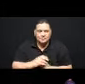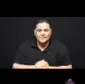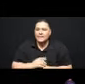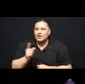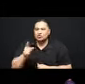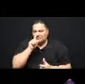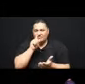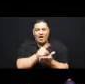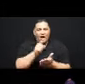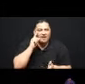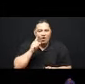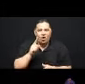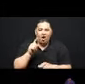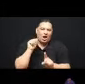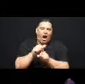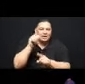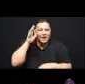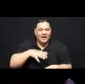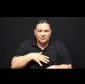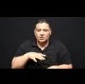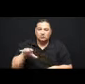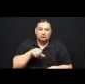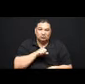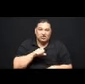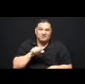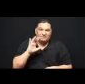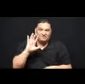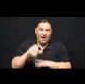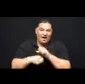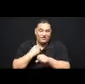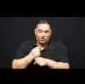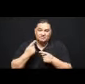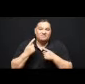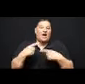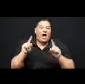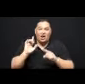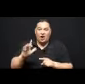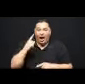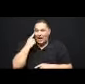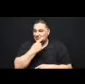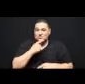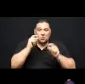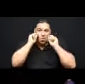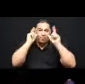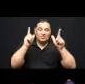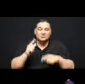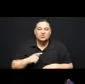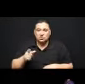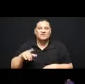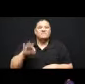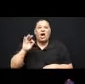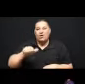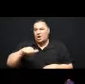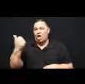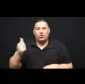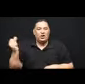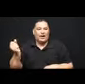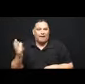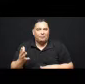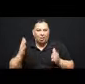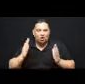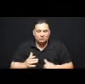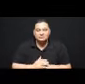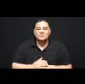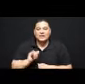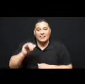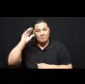took 5 years, but her eyes were finally opened. She found another gambler. The boy roamed the strip, sneaked